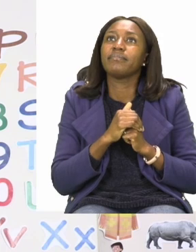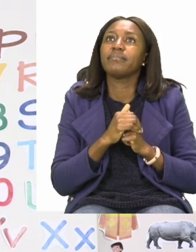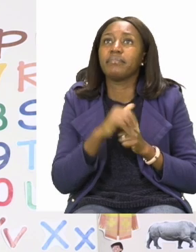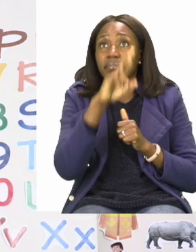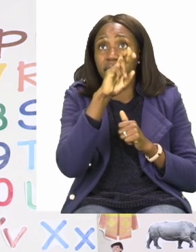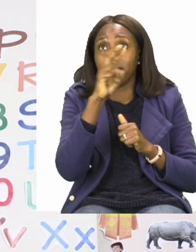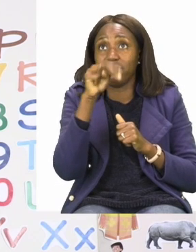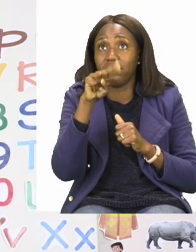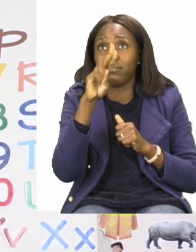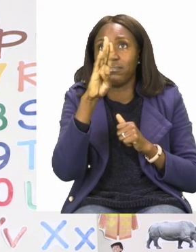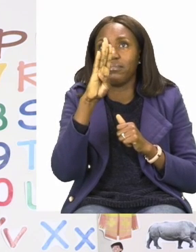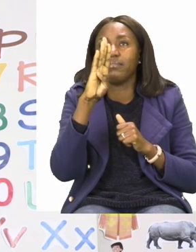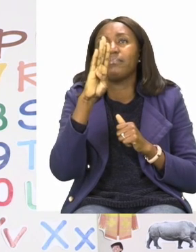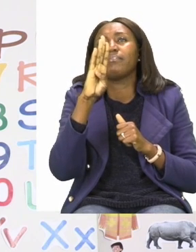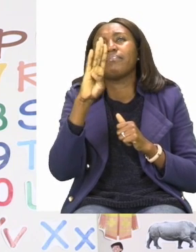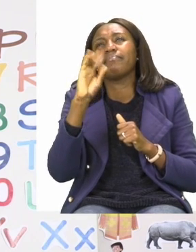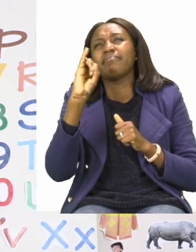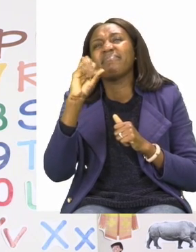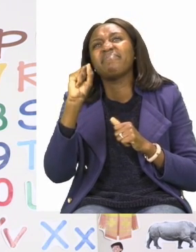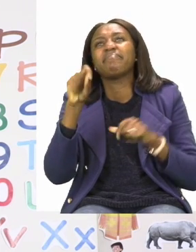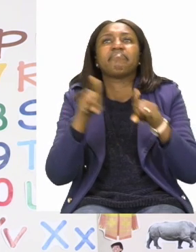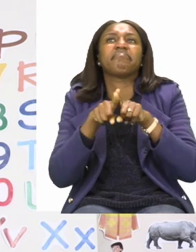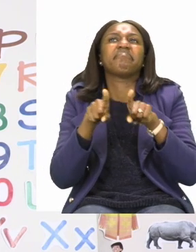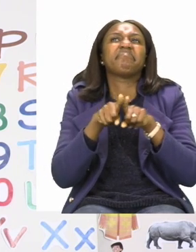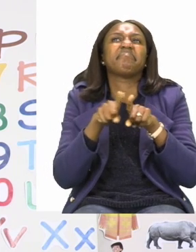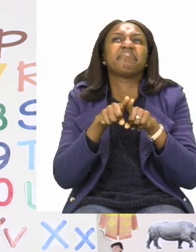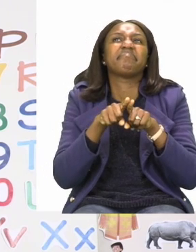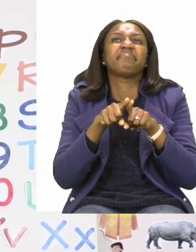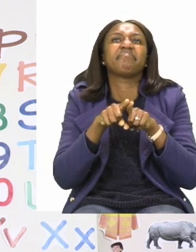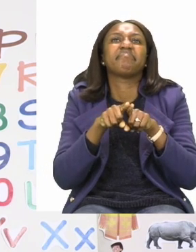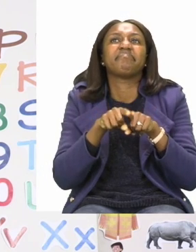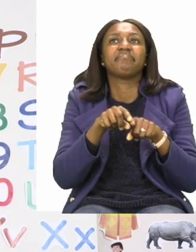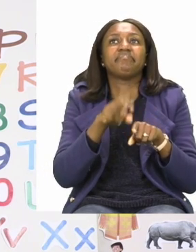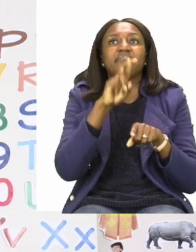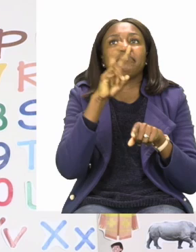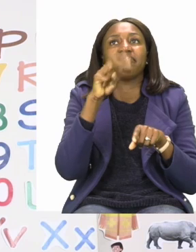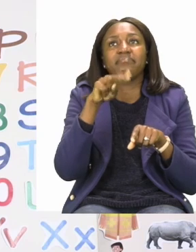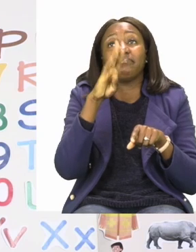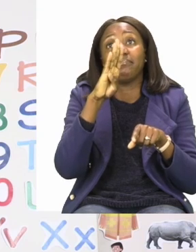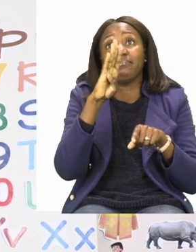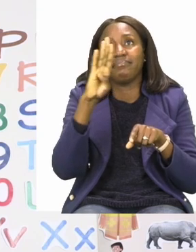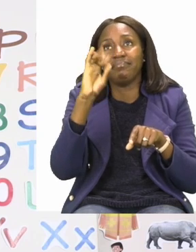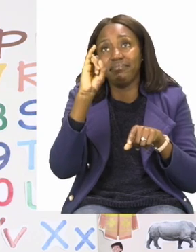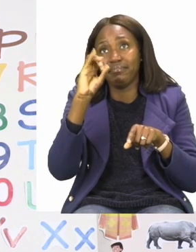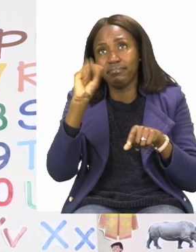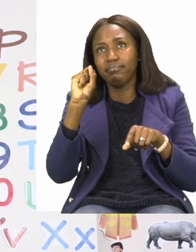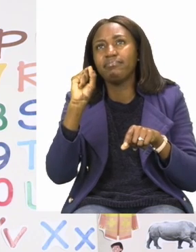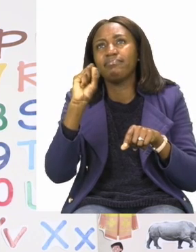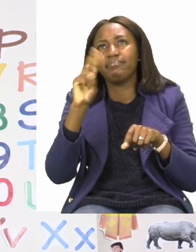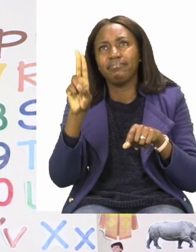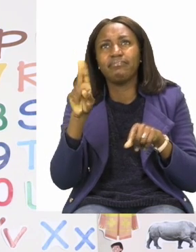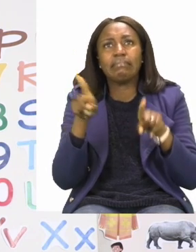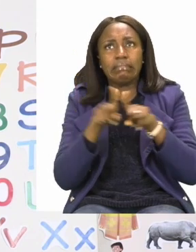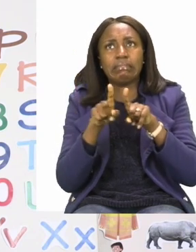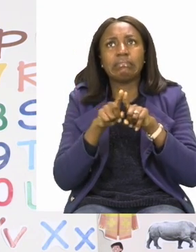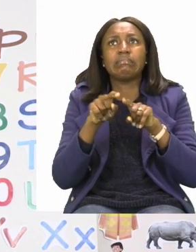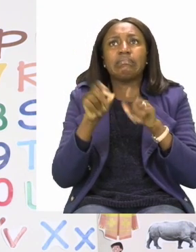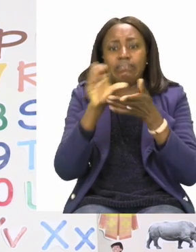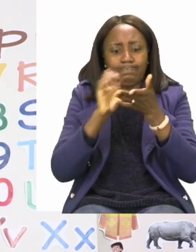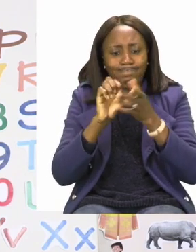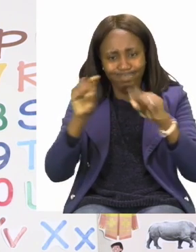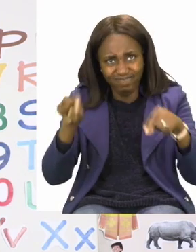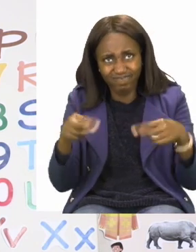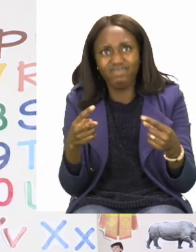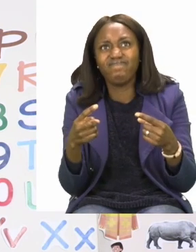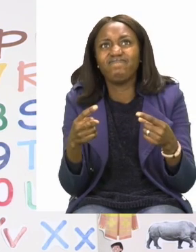rubbish mean the same thing. This is all the waste that we don't want, so we throw it in the